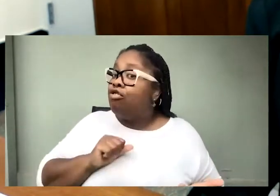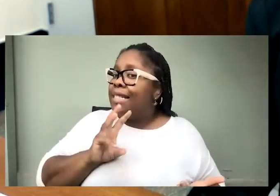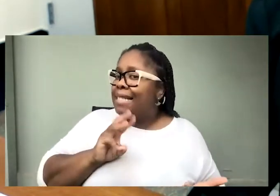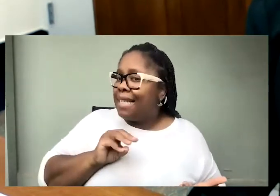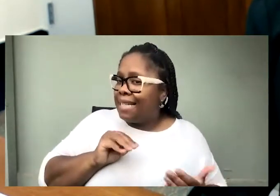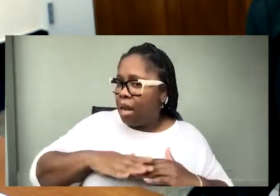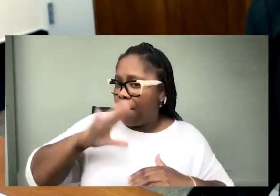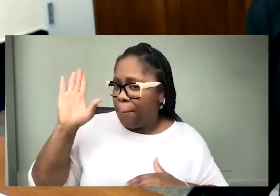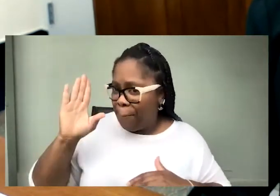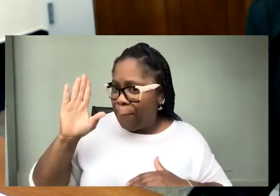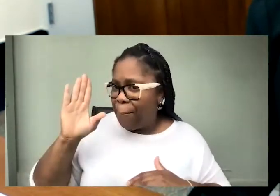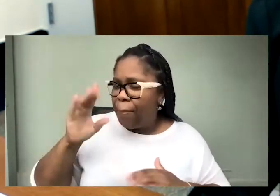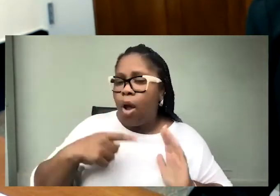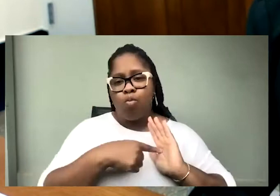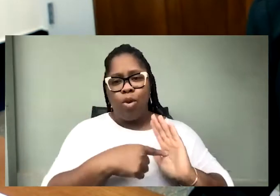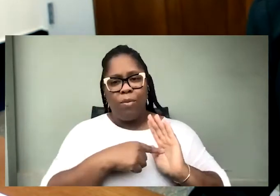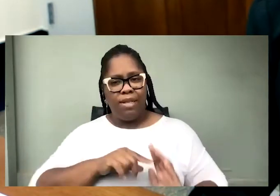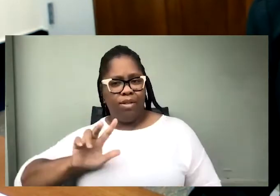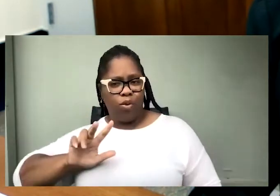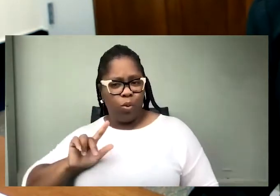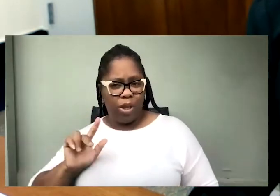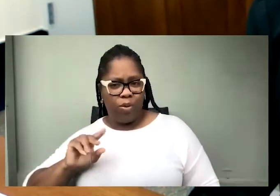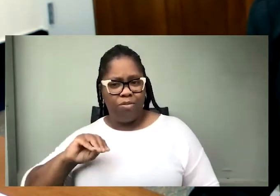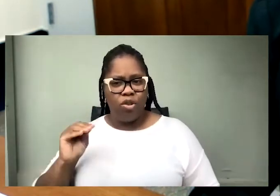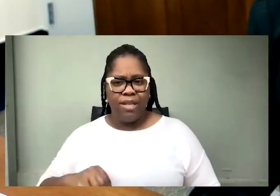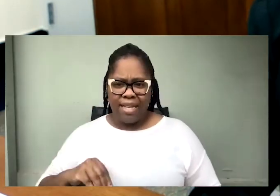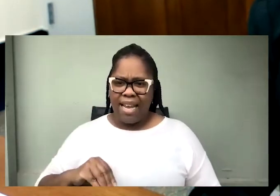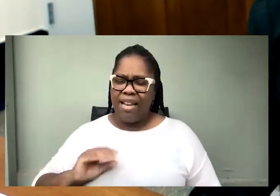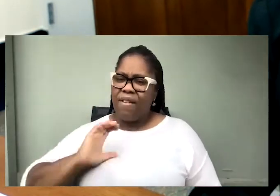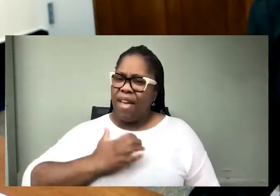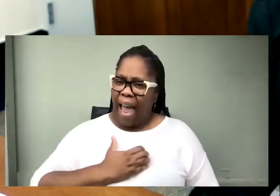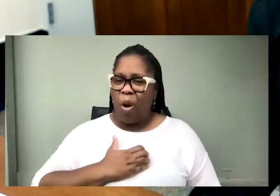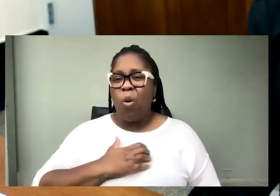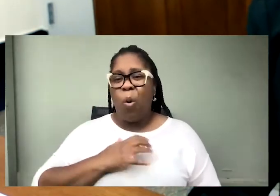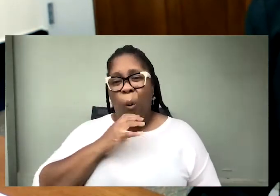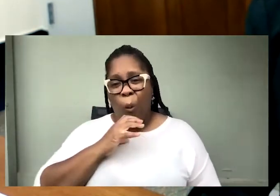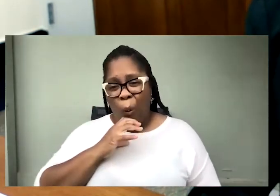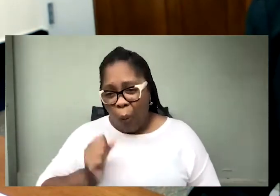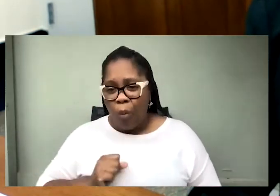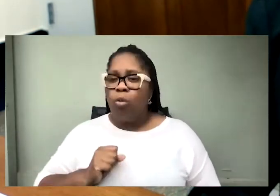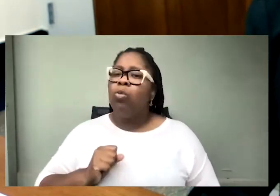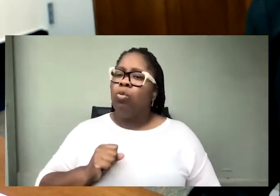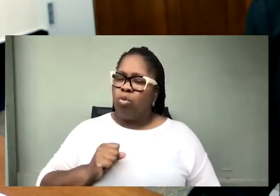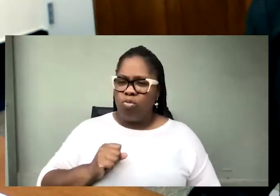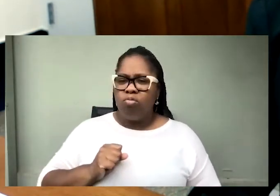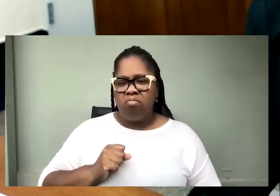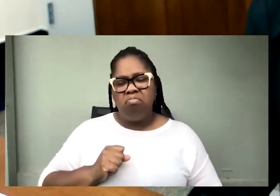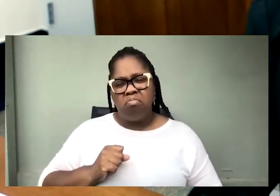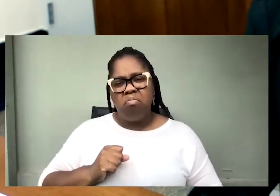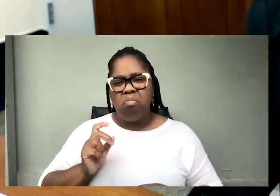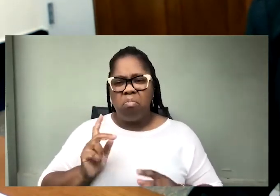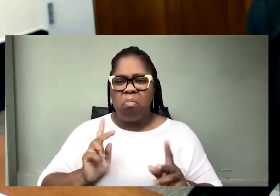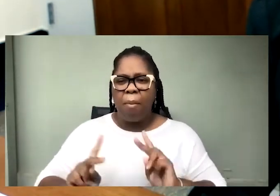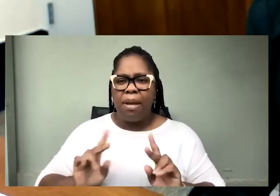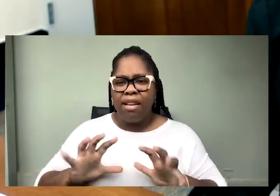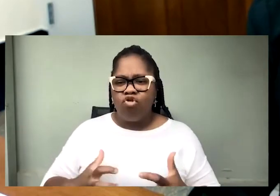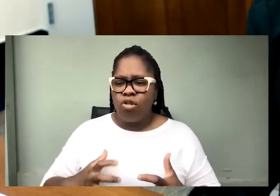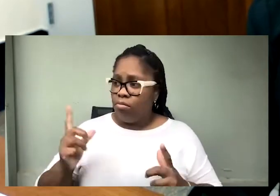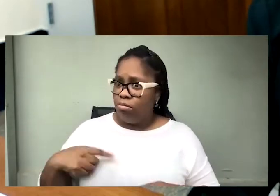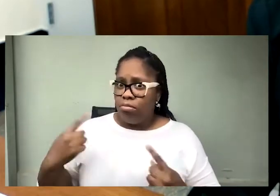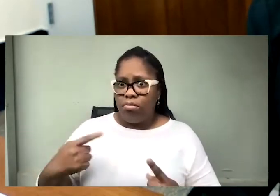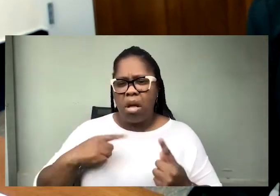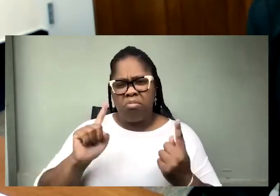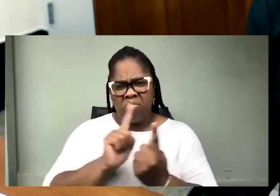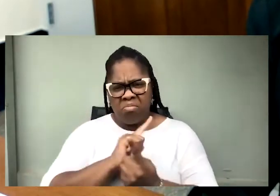over, representing over 23% of the county's aging population. Over the years, I've met with many seniors in my